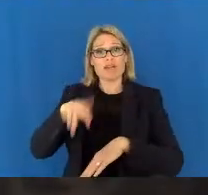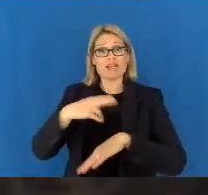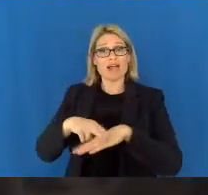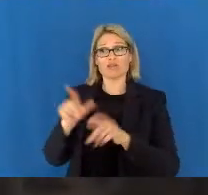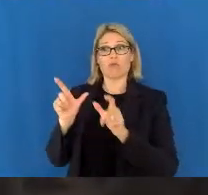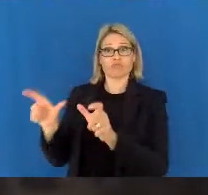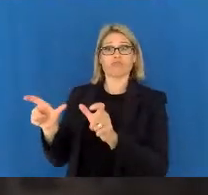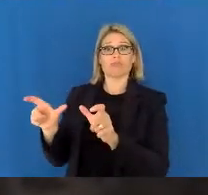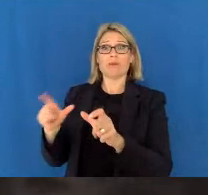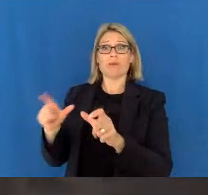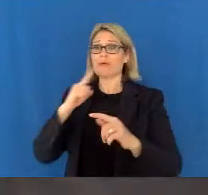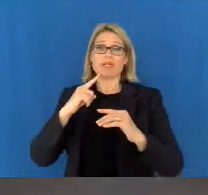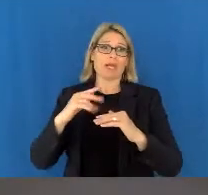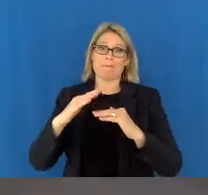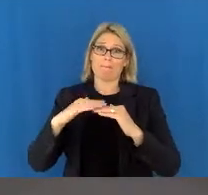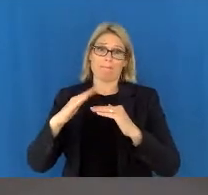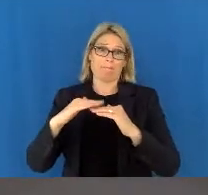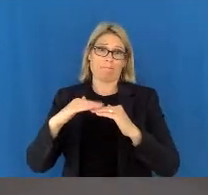minimal.